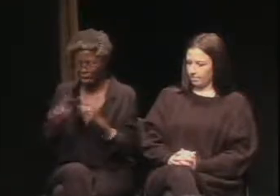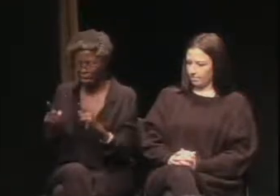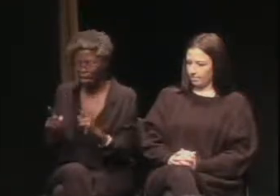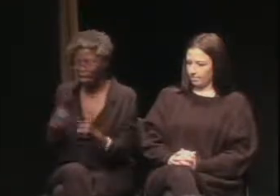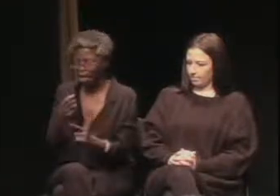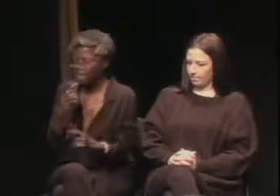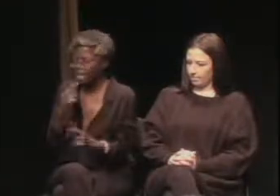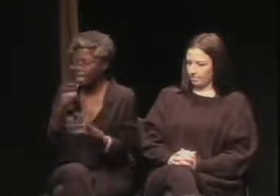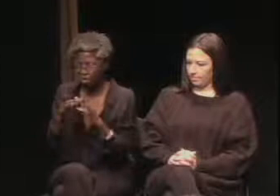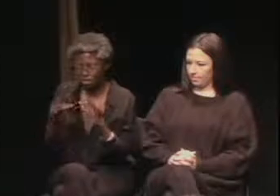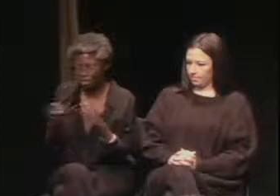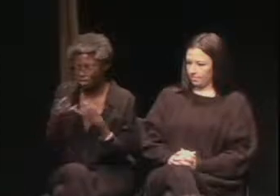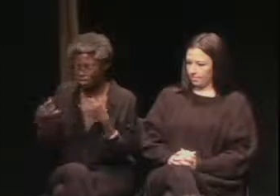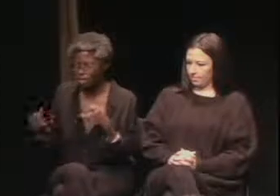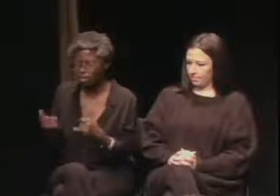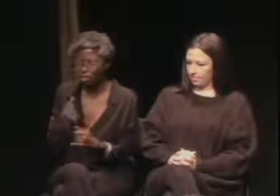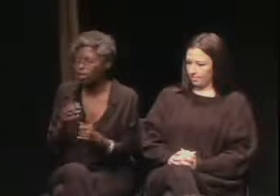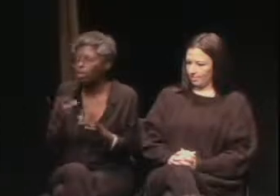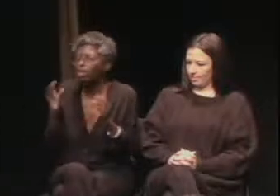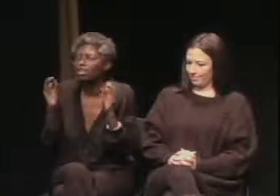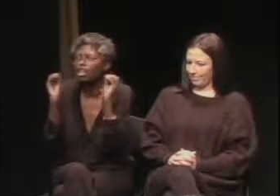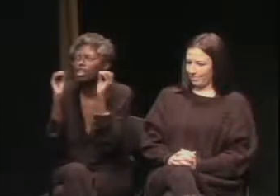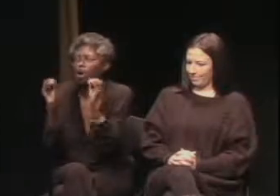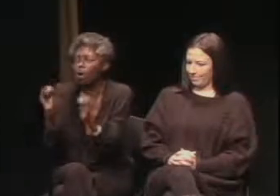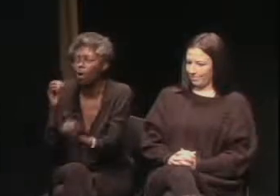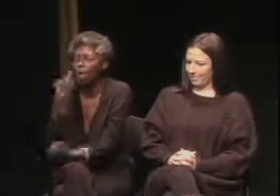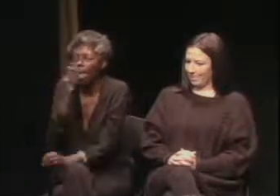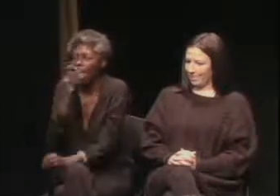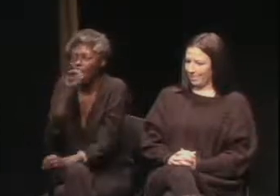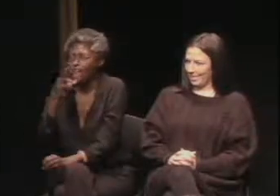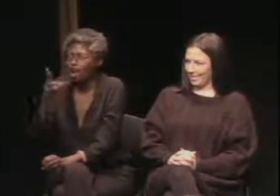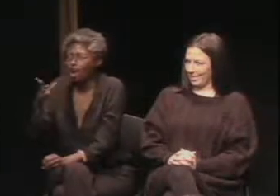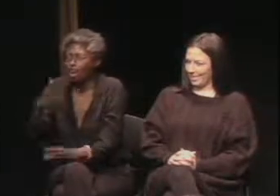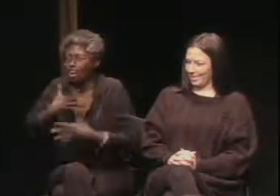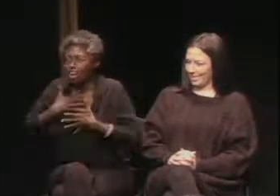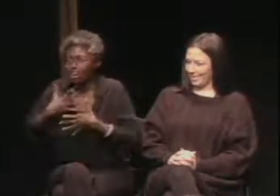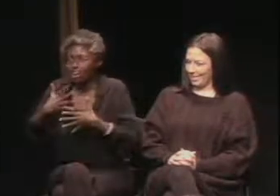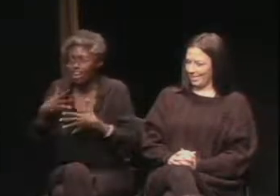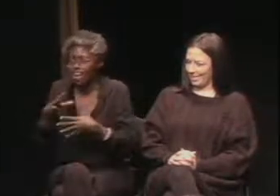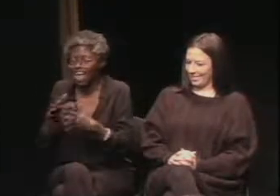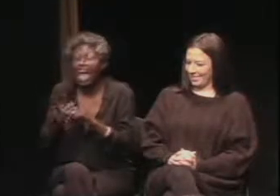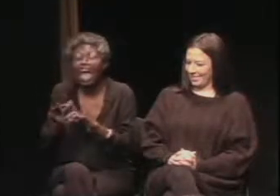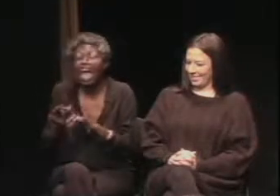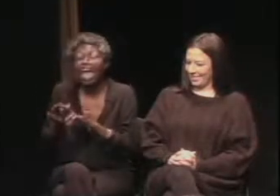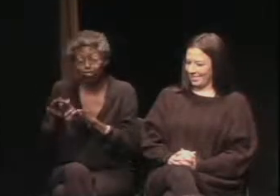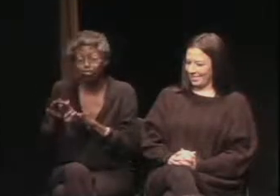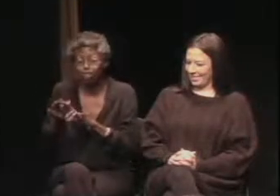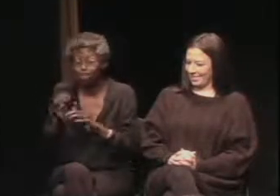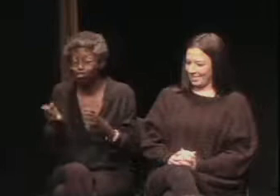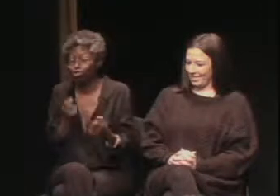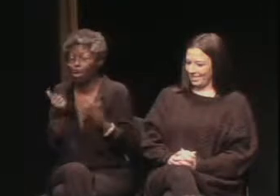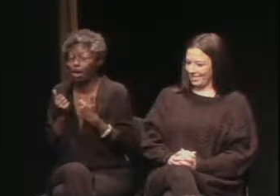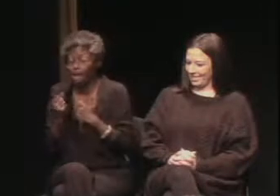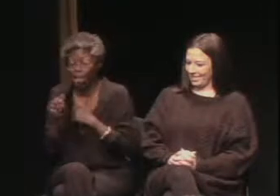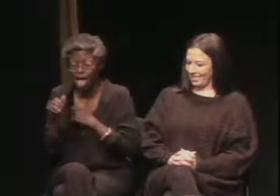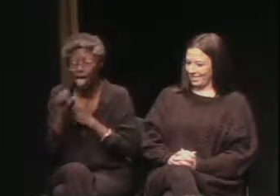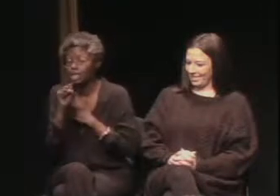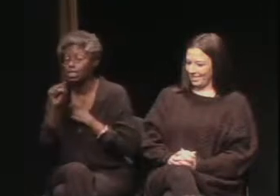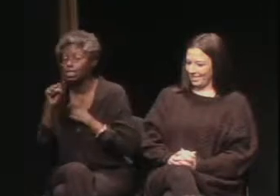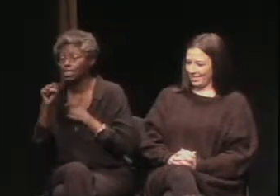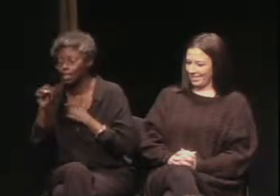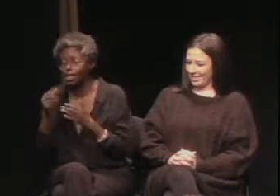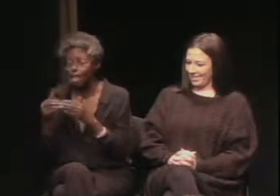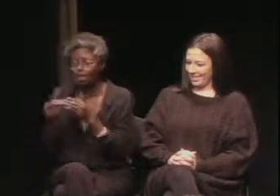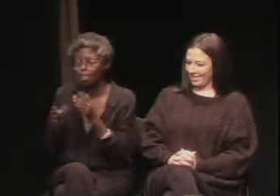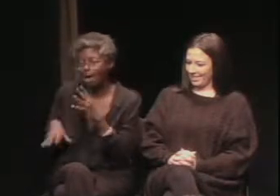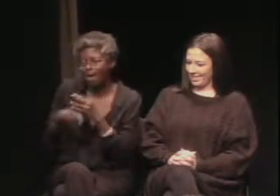the time, just randomly, like, there was no air. Like, extra dramatic ass eighth grader. But the reason why I added